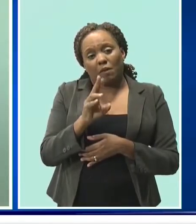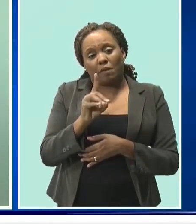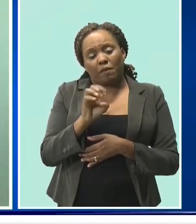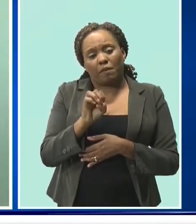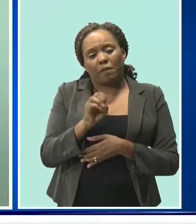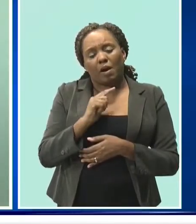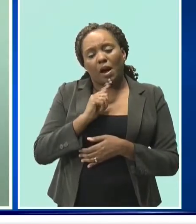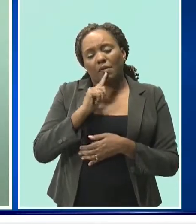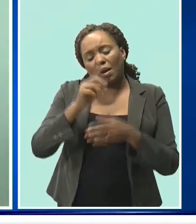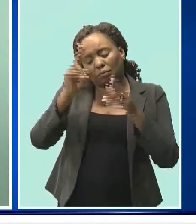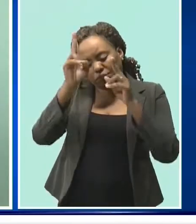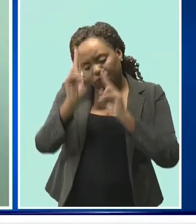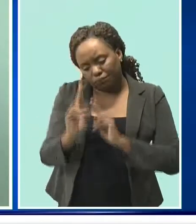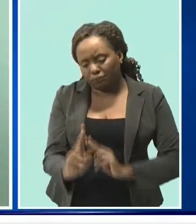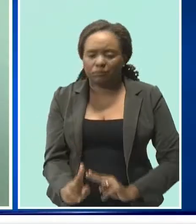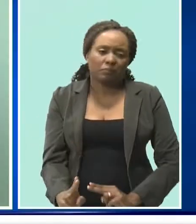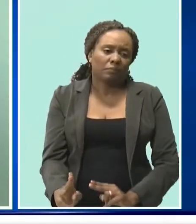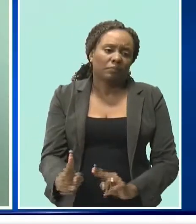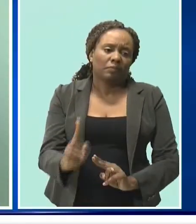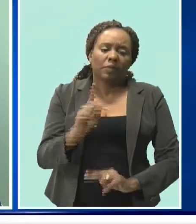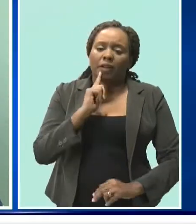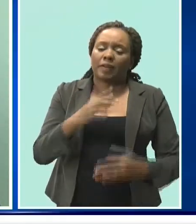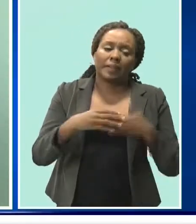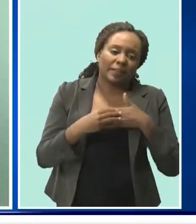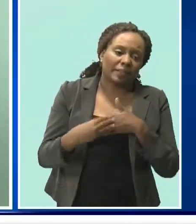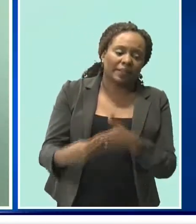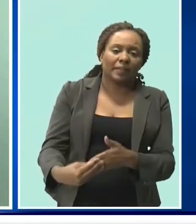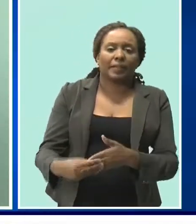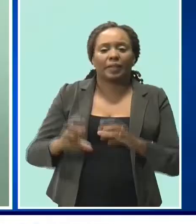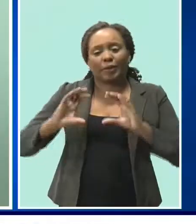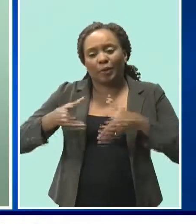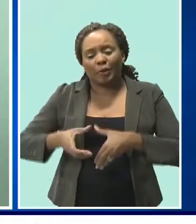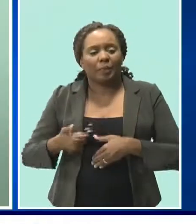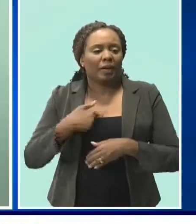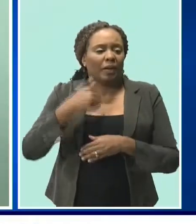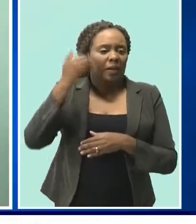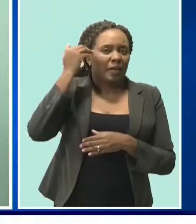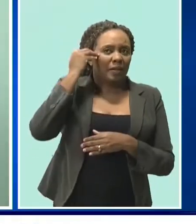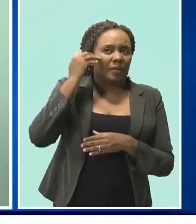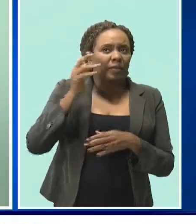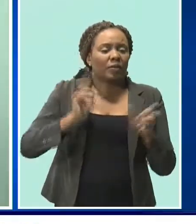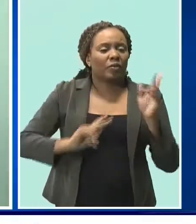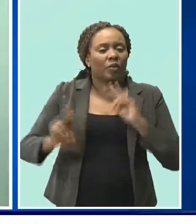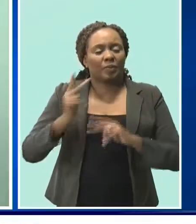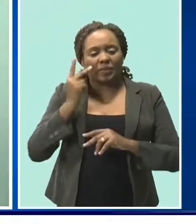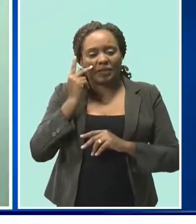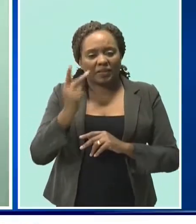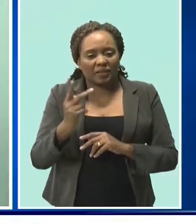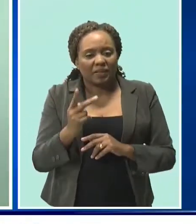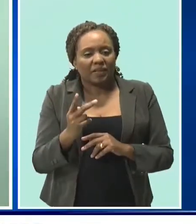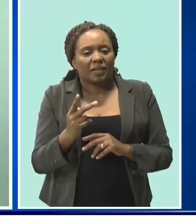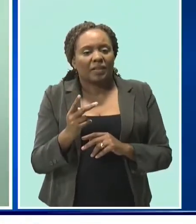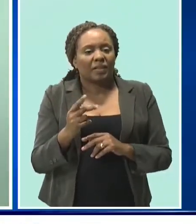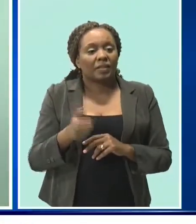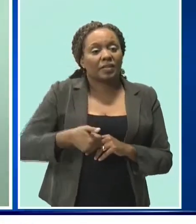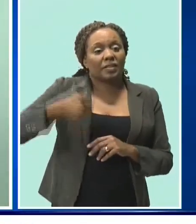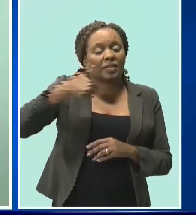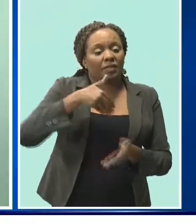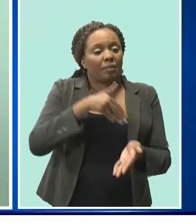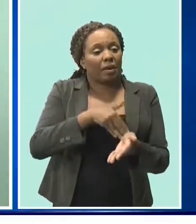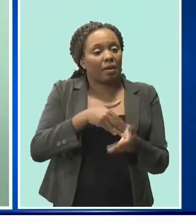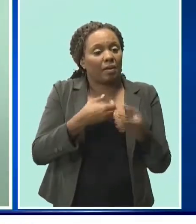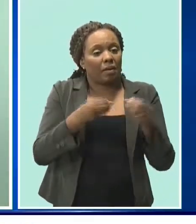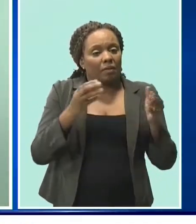infectious disease specialist that leads the professionals here in Barbados. I know that the people see the CMO from the perspective of policy, but in terms